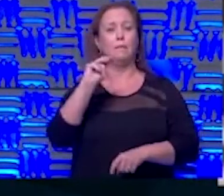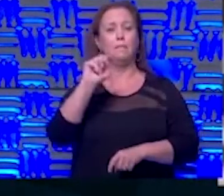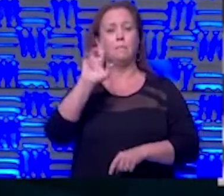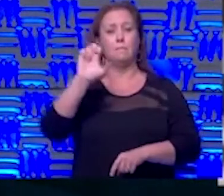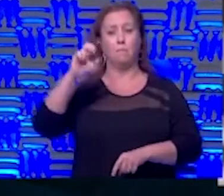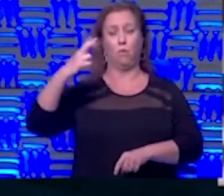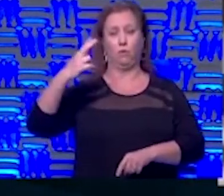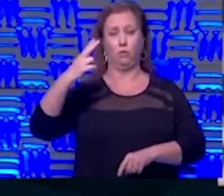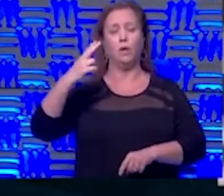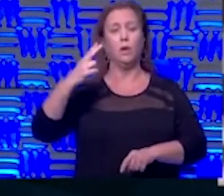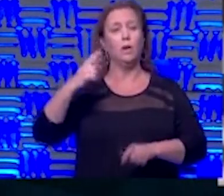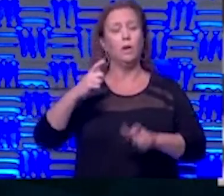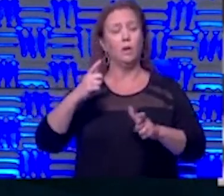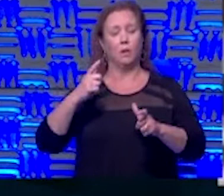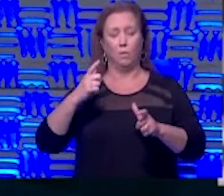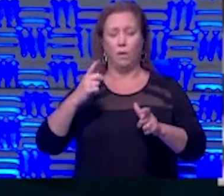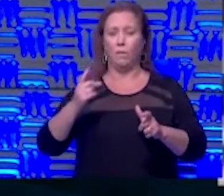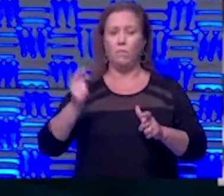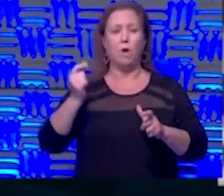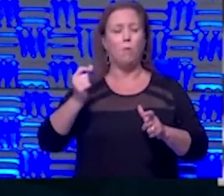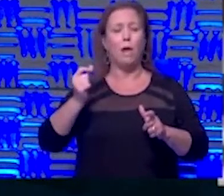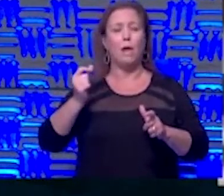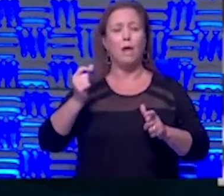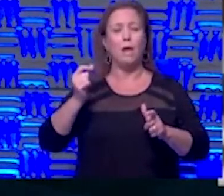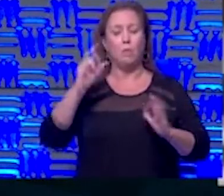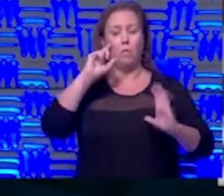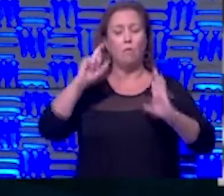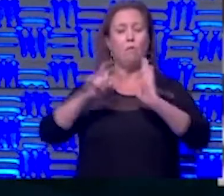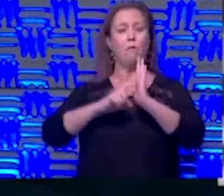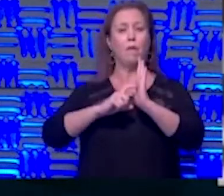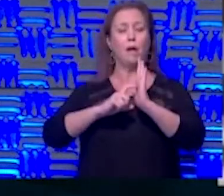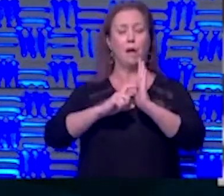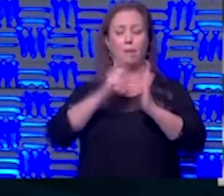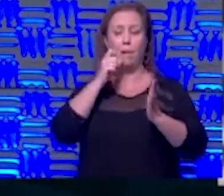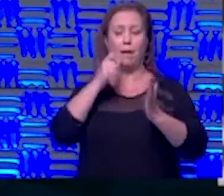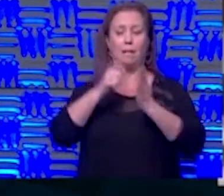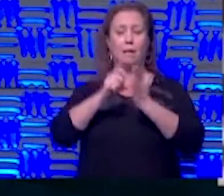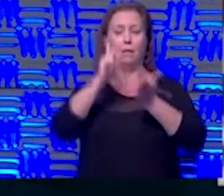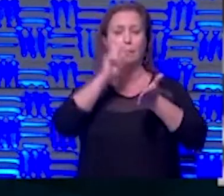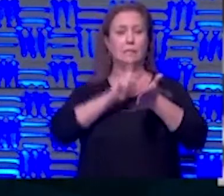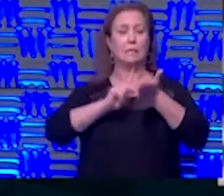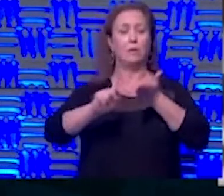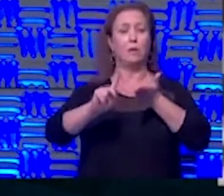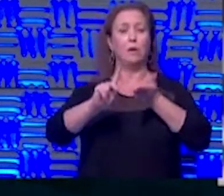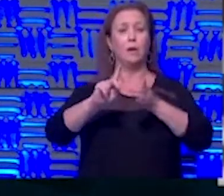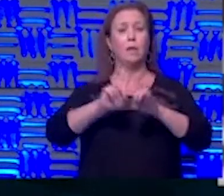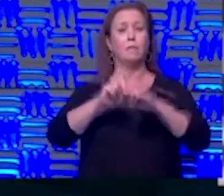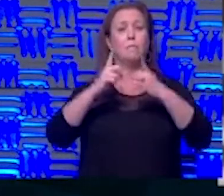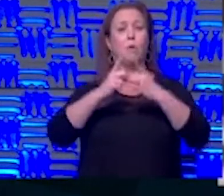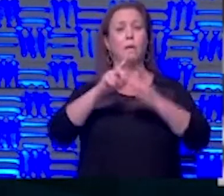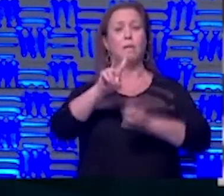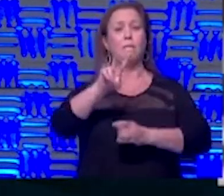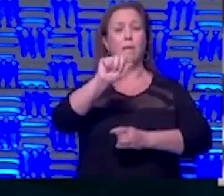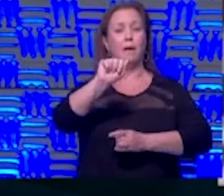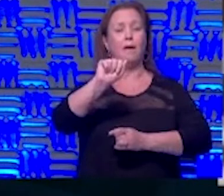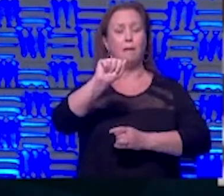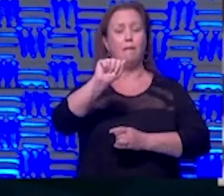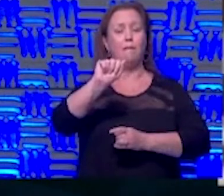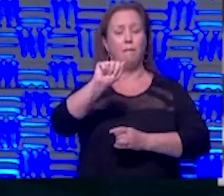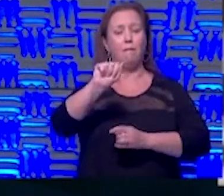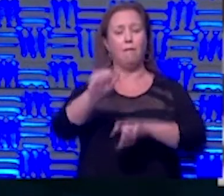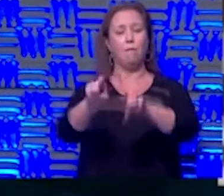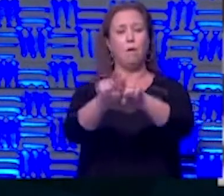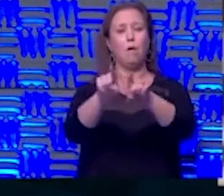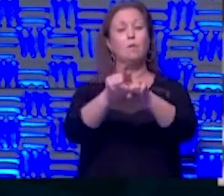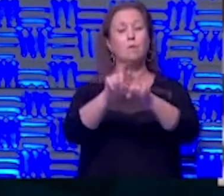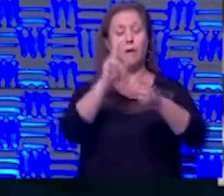we quickly notified by letter the Secretary of the Department of Veterans Affairs. Also, we had